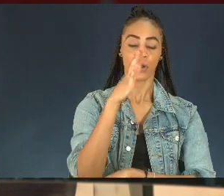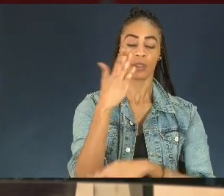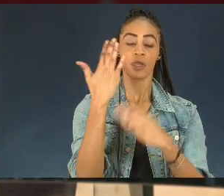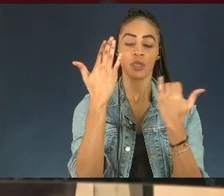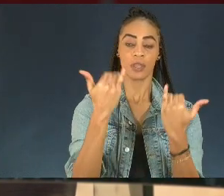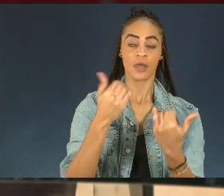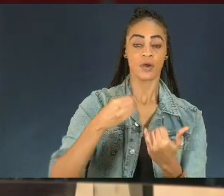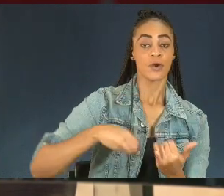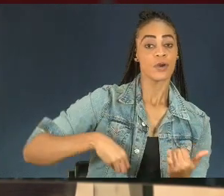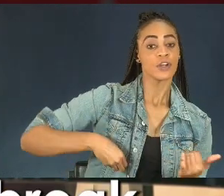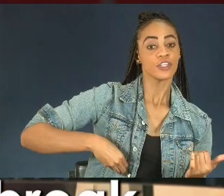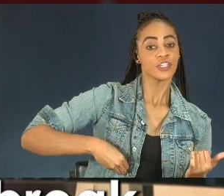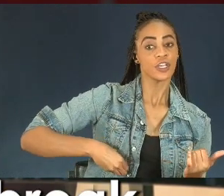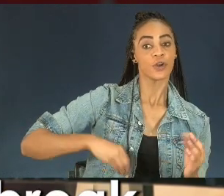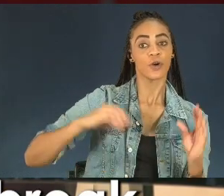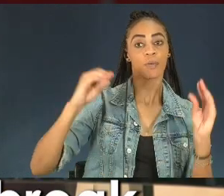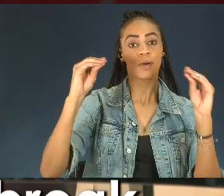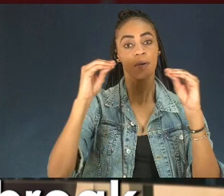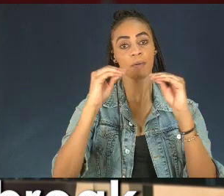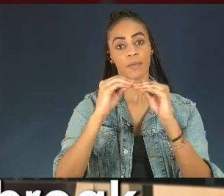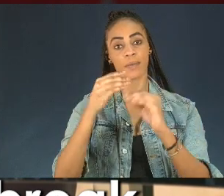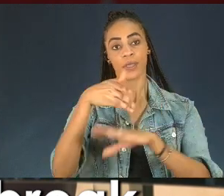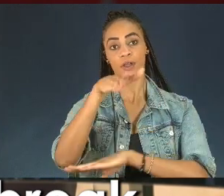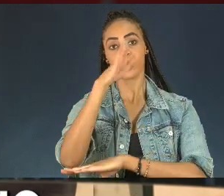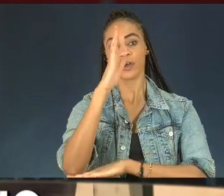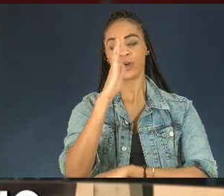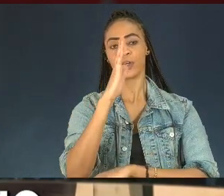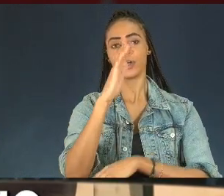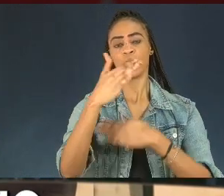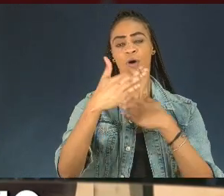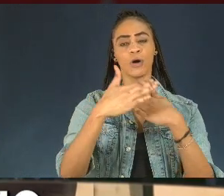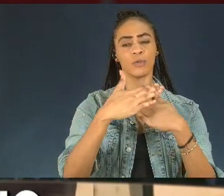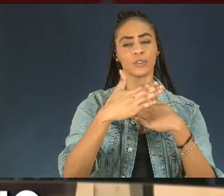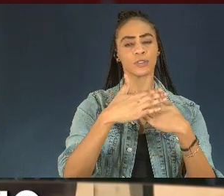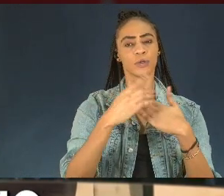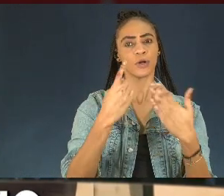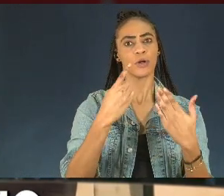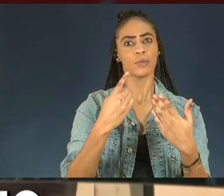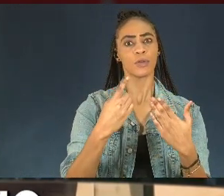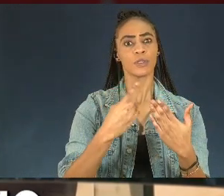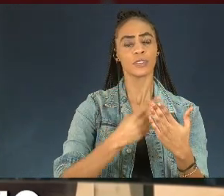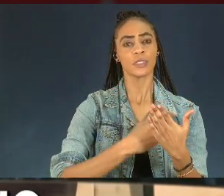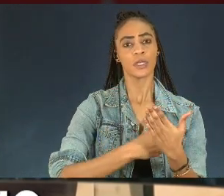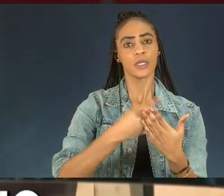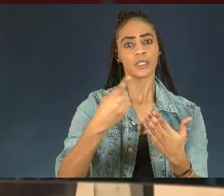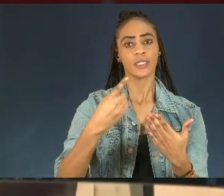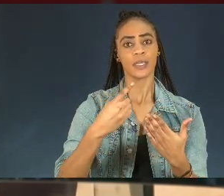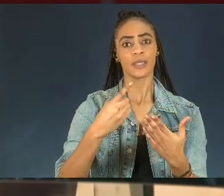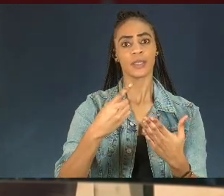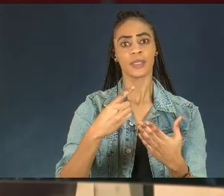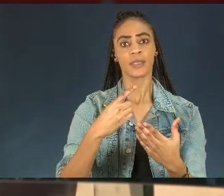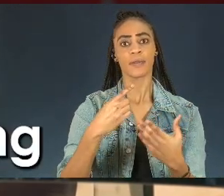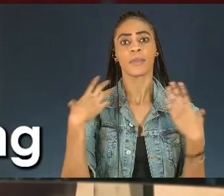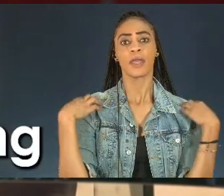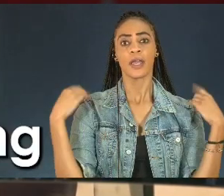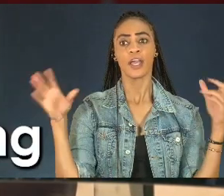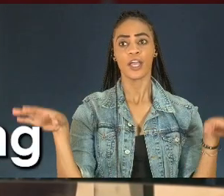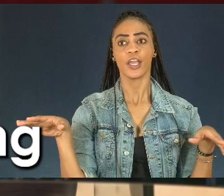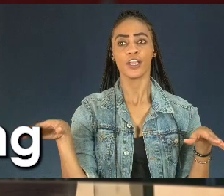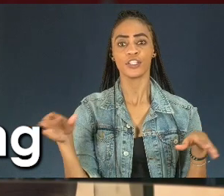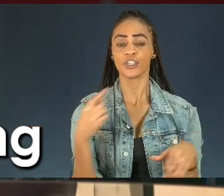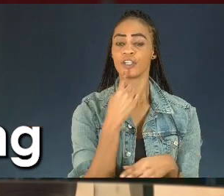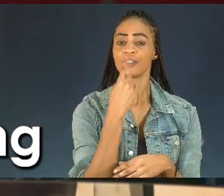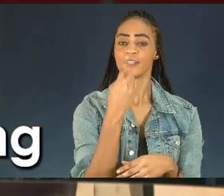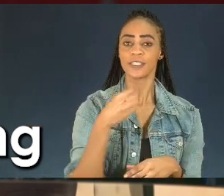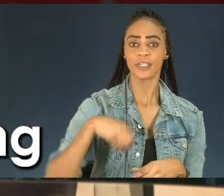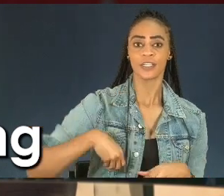then when it was about to become daybreak, the angel tells Jacob, let me go. And then Jacob